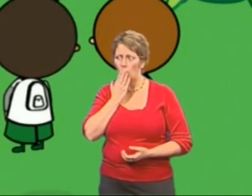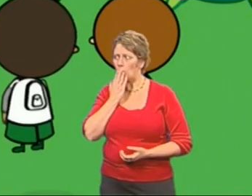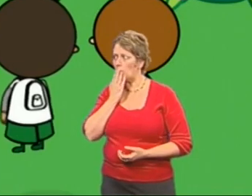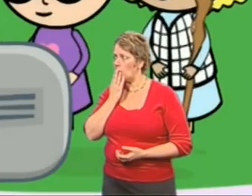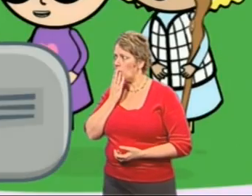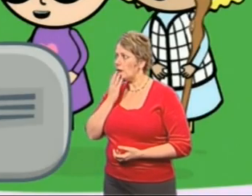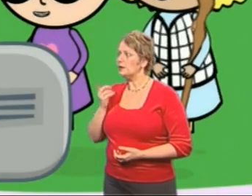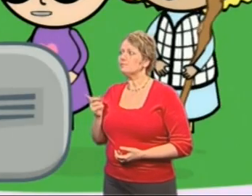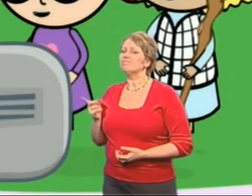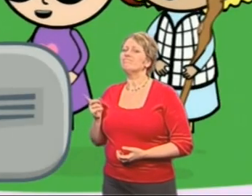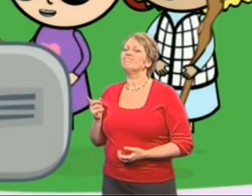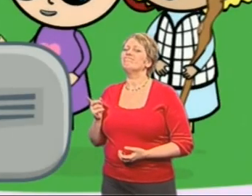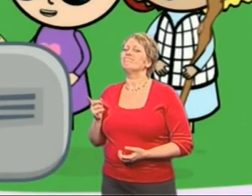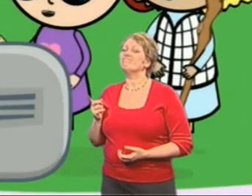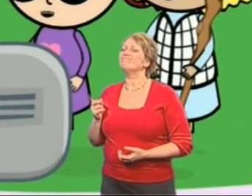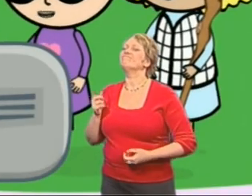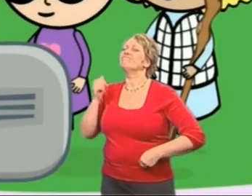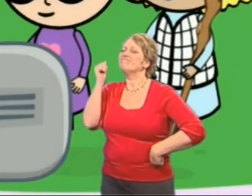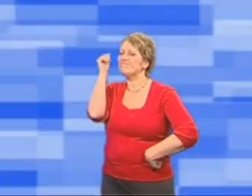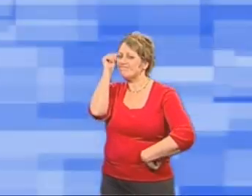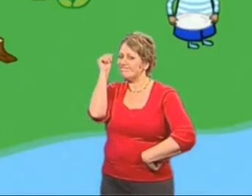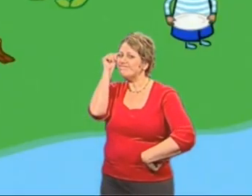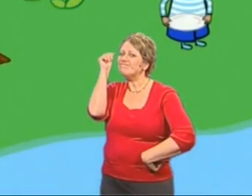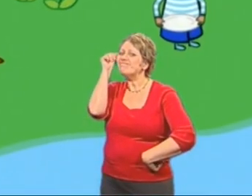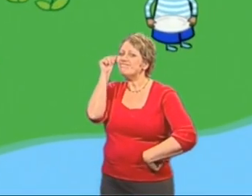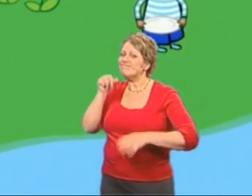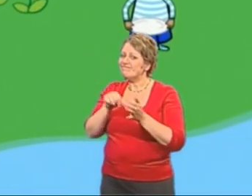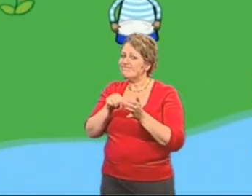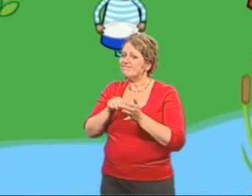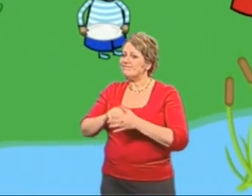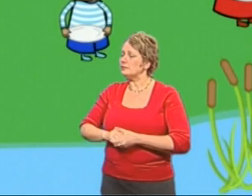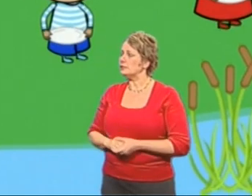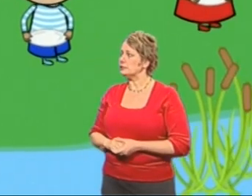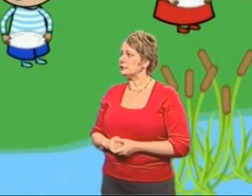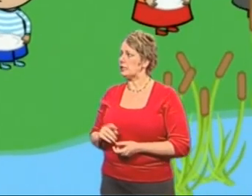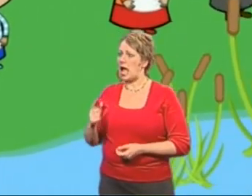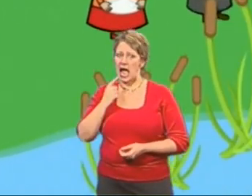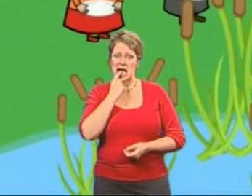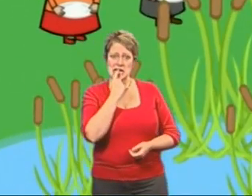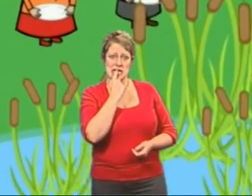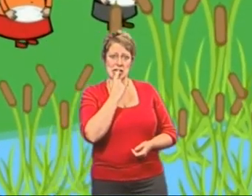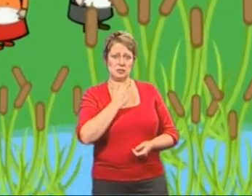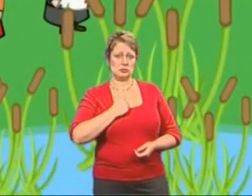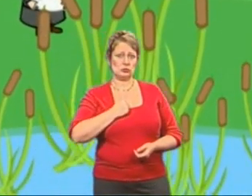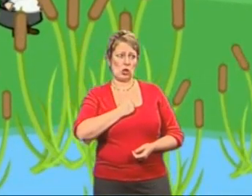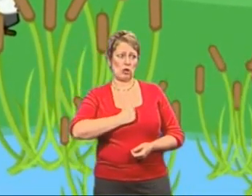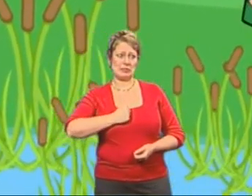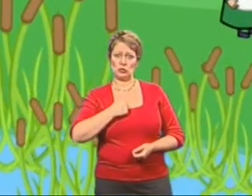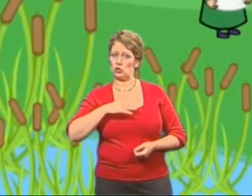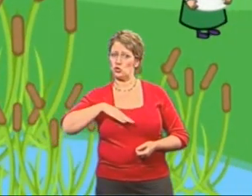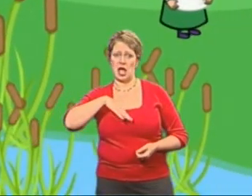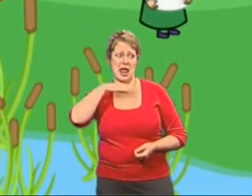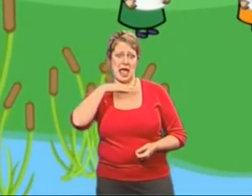Ah, I can see where this is going. Oh dear, sorry children, I didn't bring